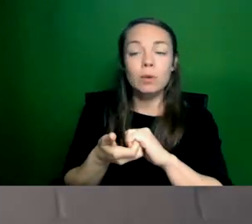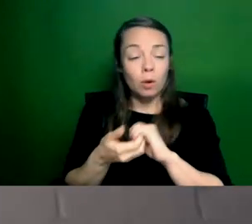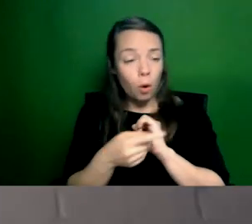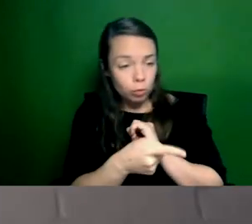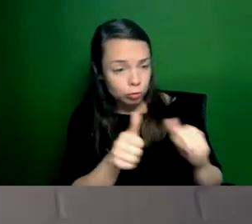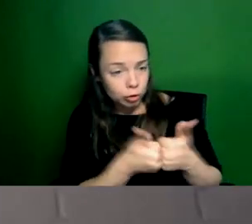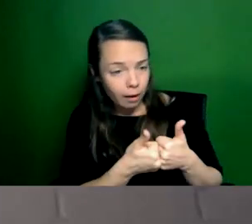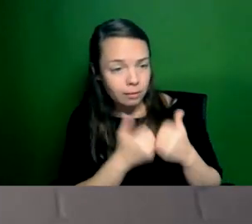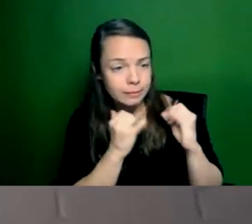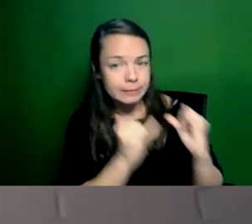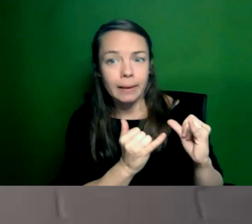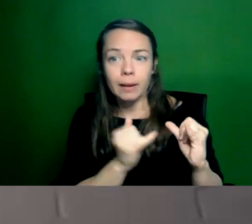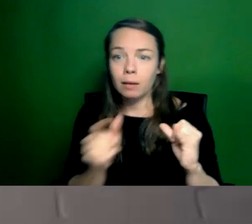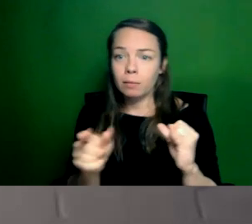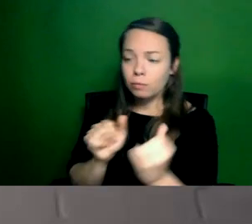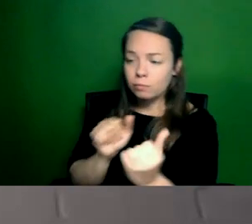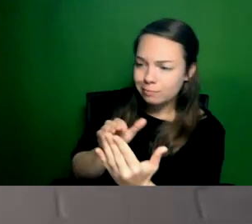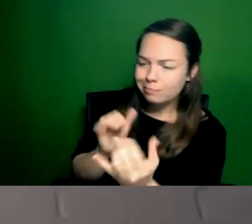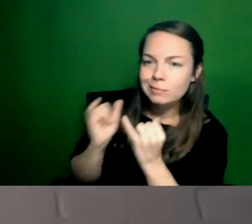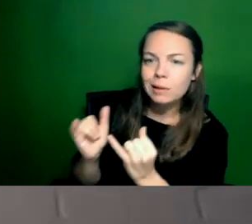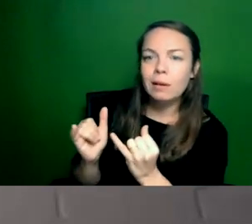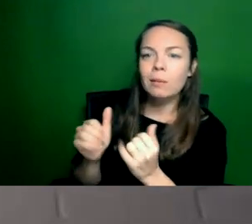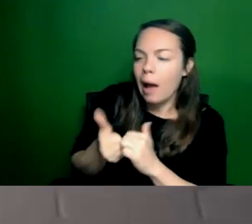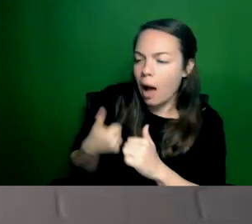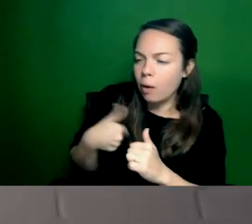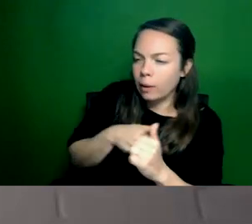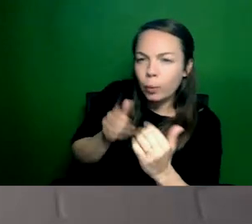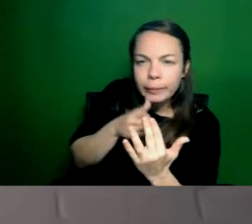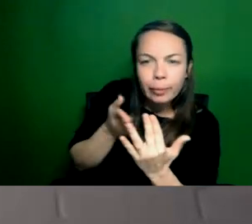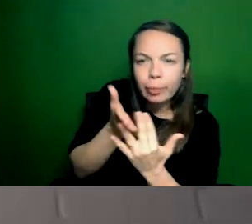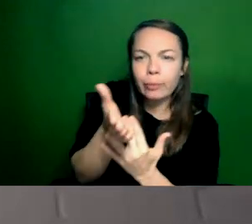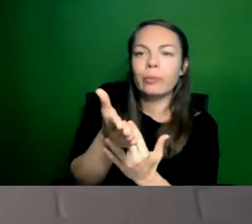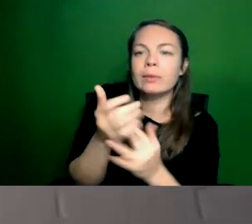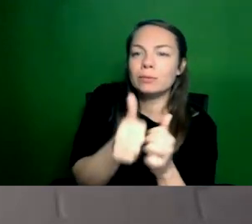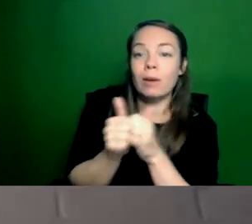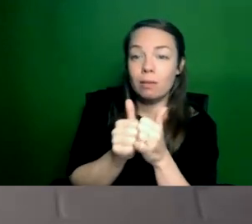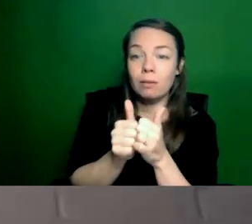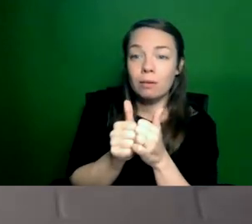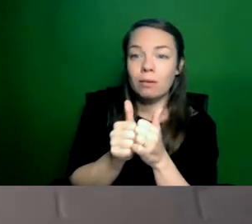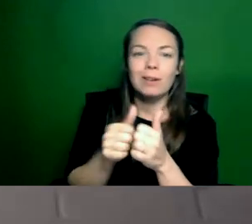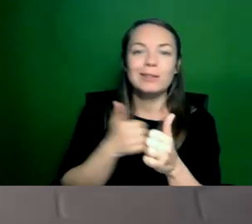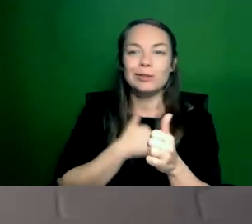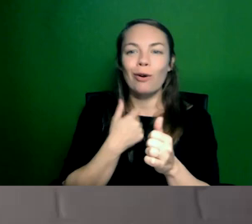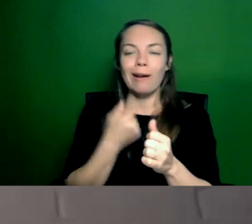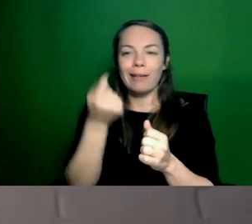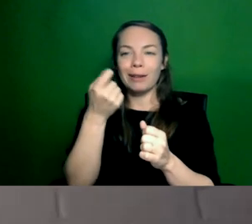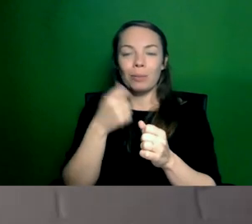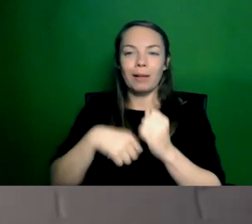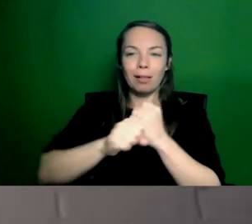two. How are we going to get past this? How are we going to do something different together? So sorry, I kind of went on a little bit there,